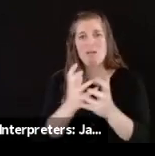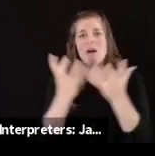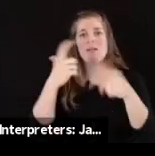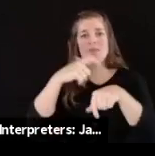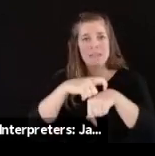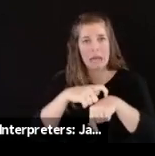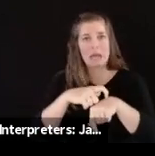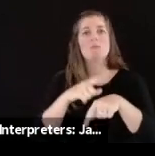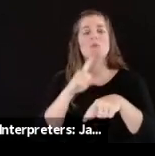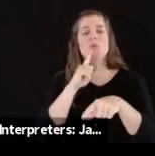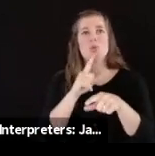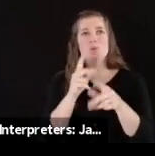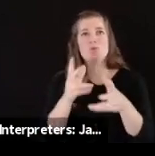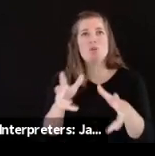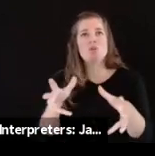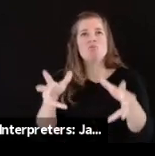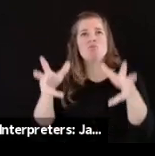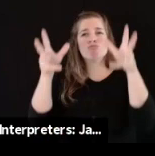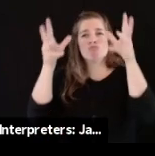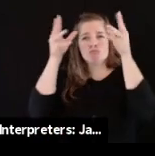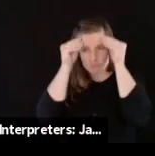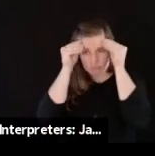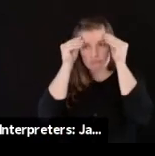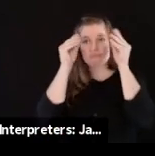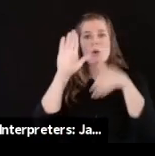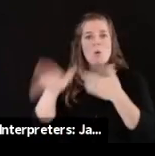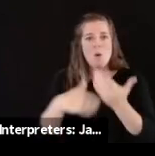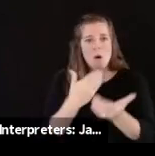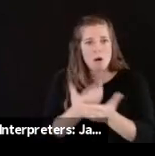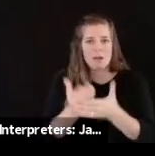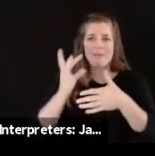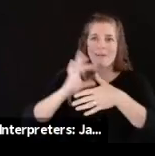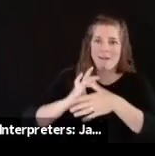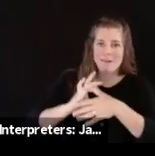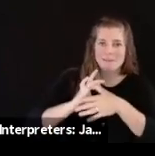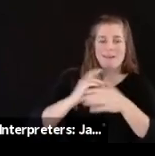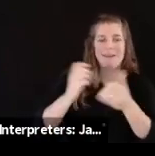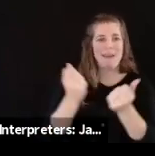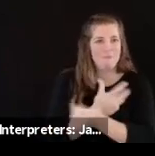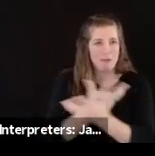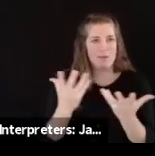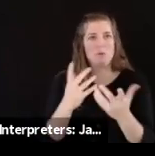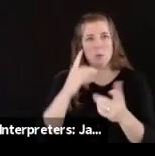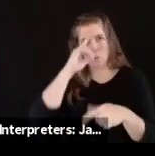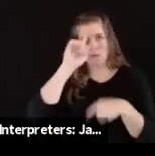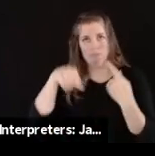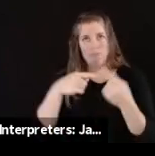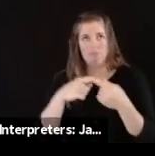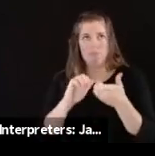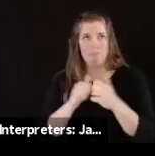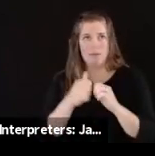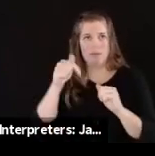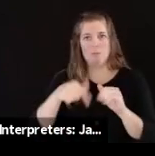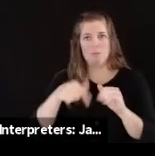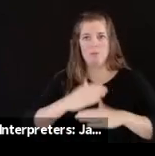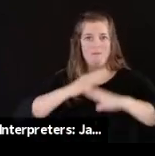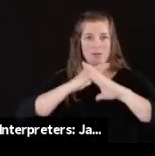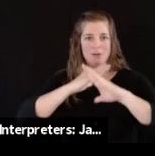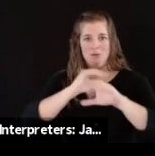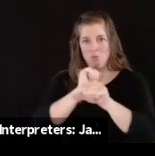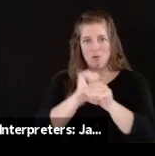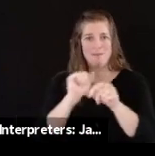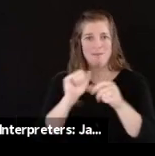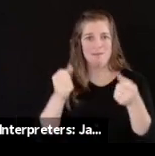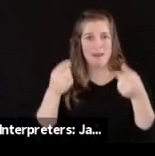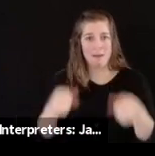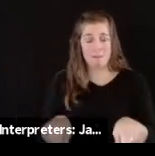the content and reframe the way that we consider doing prevention education. So if at all possible, I would ask that